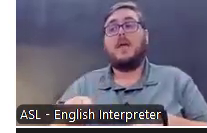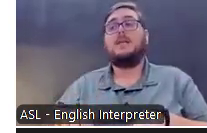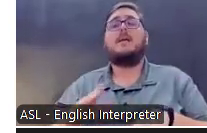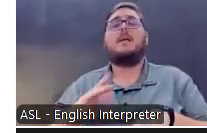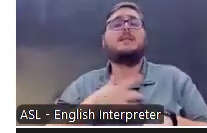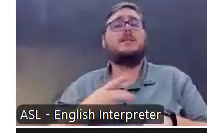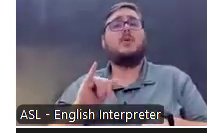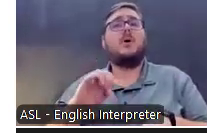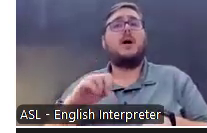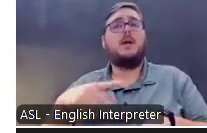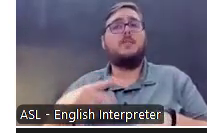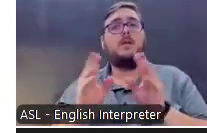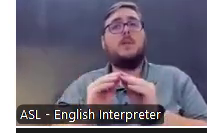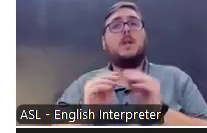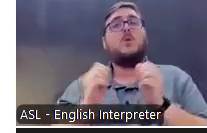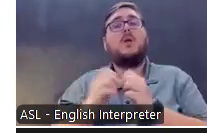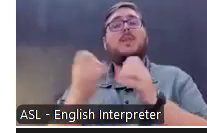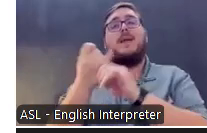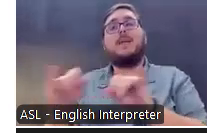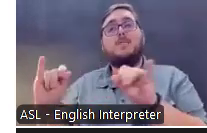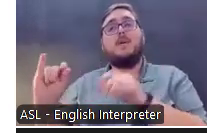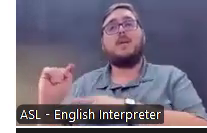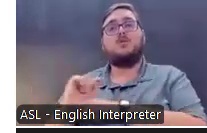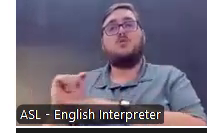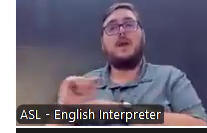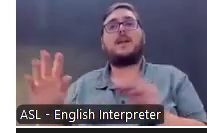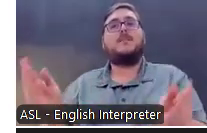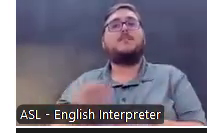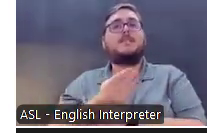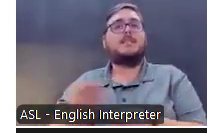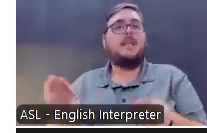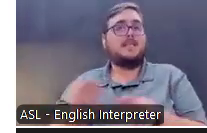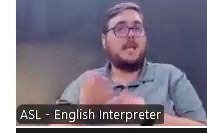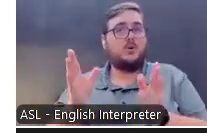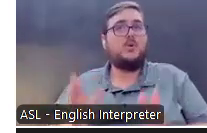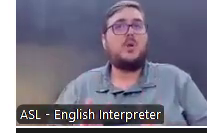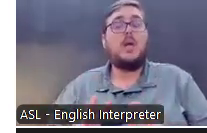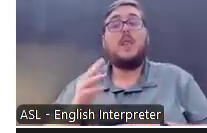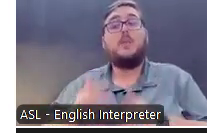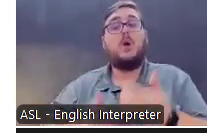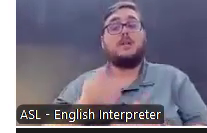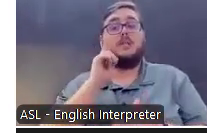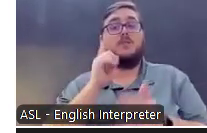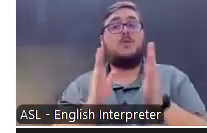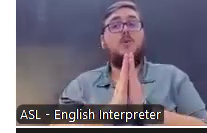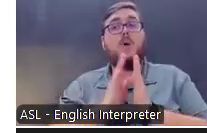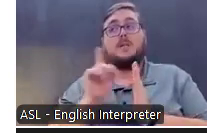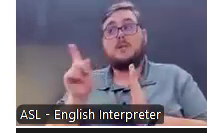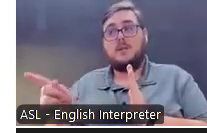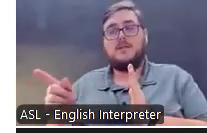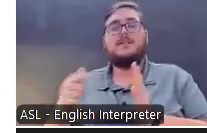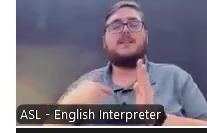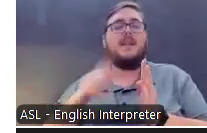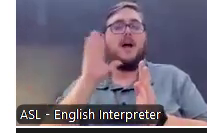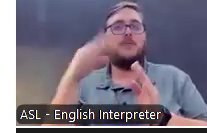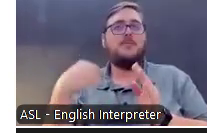facilitator. And there's a process to request this, and I'm going to go over a website that's got more information about facilitated IEPs